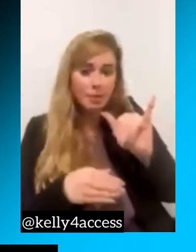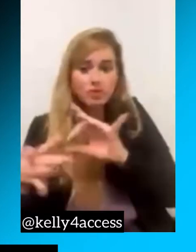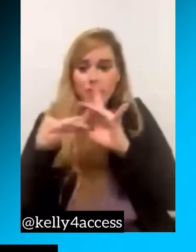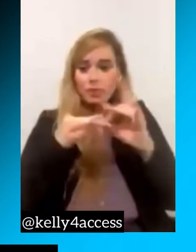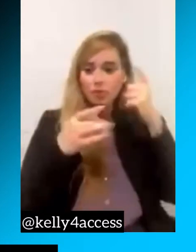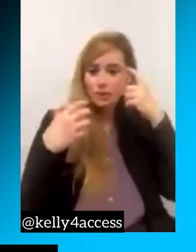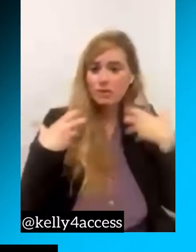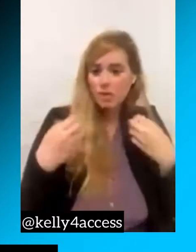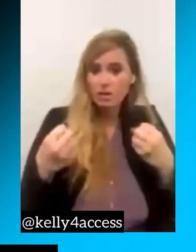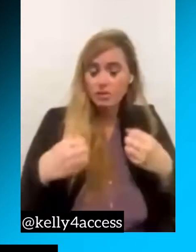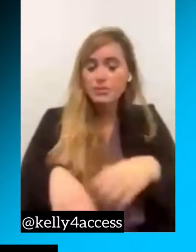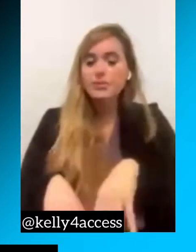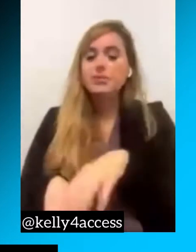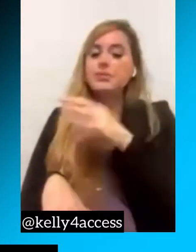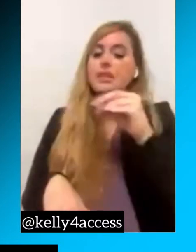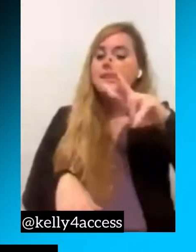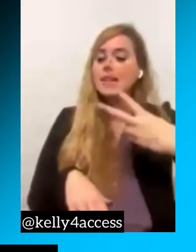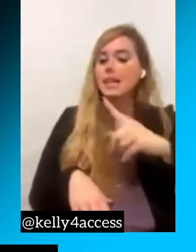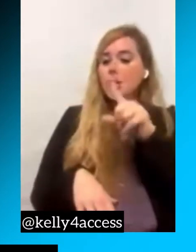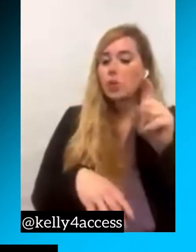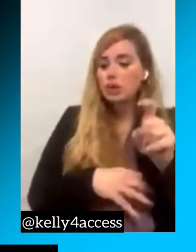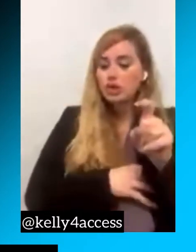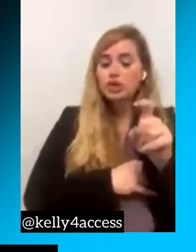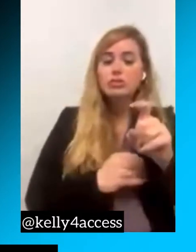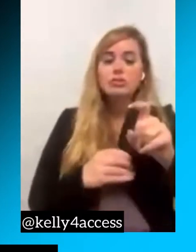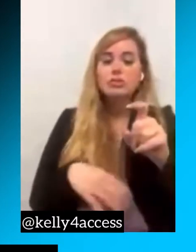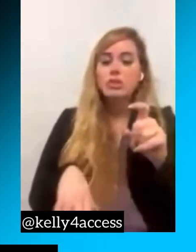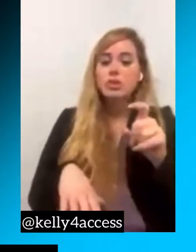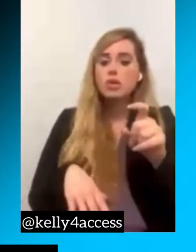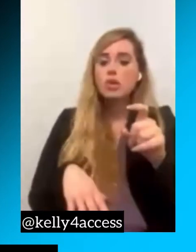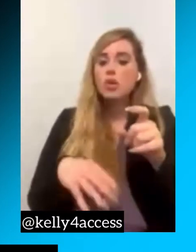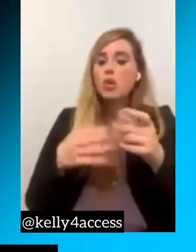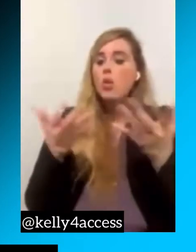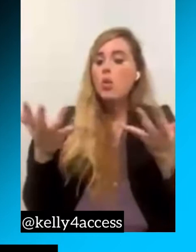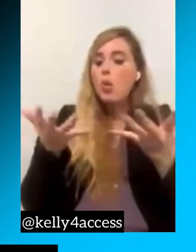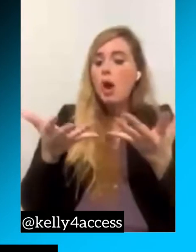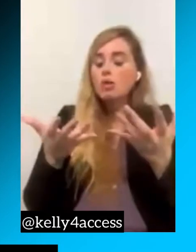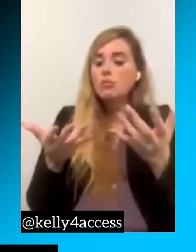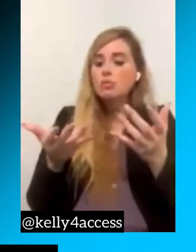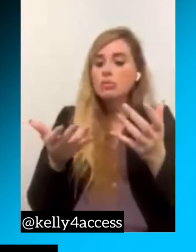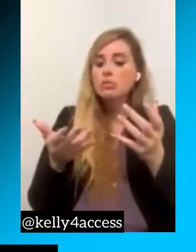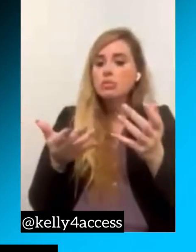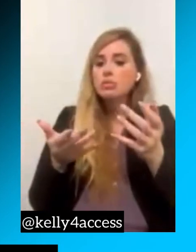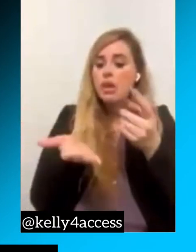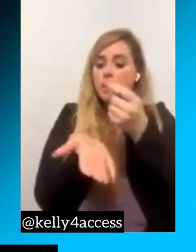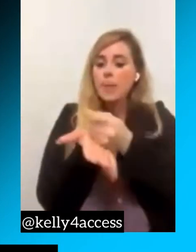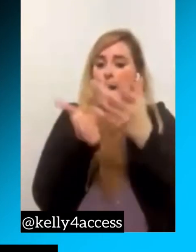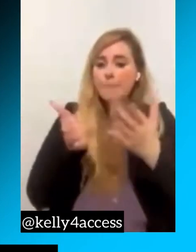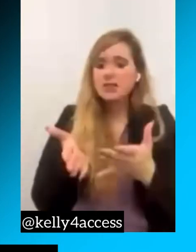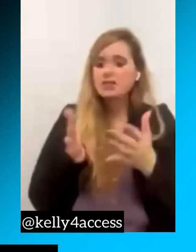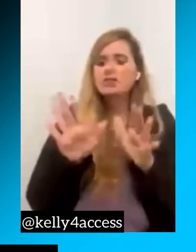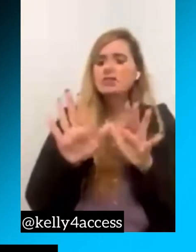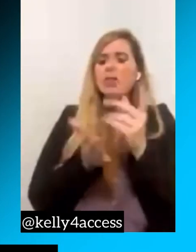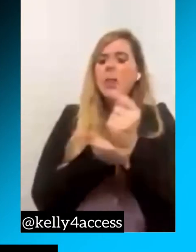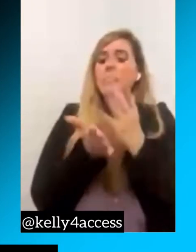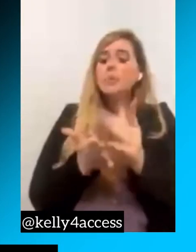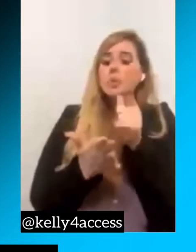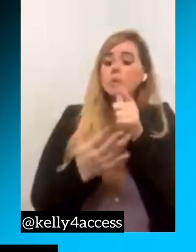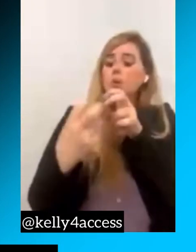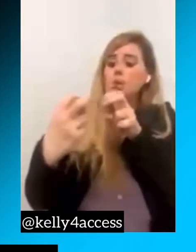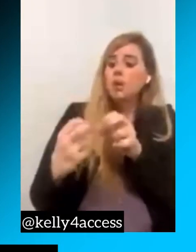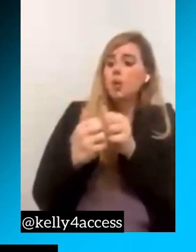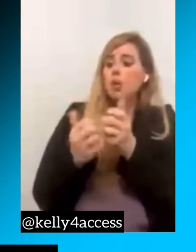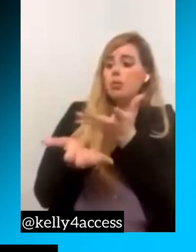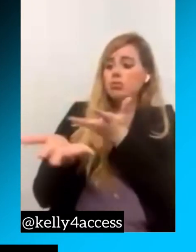Yeah, and the second question is that what assumptions a therapist should avoid about polyamorous